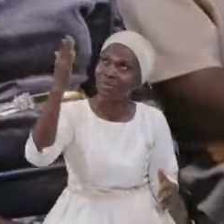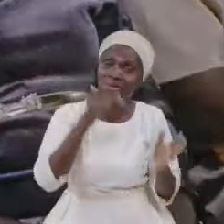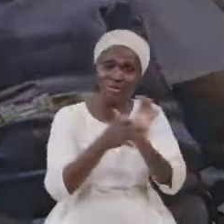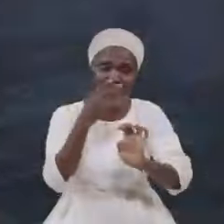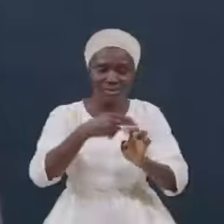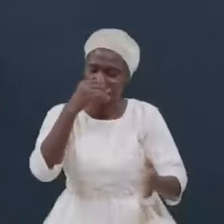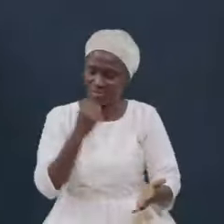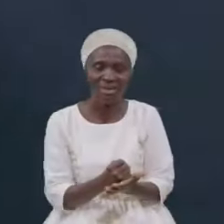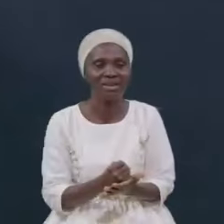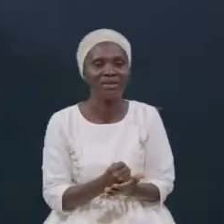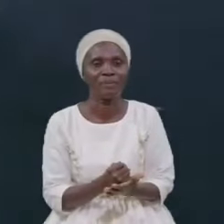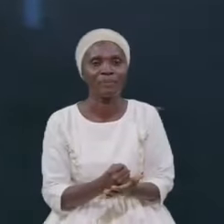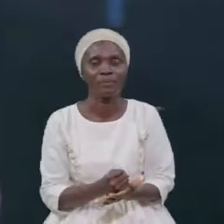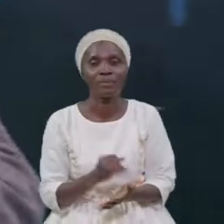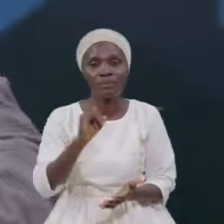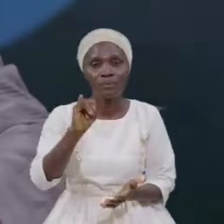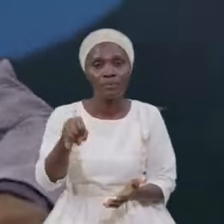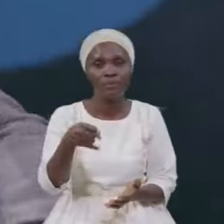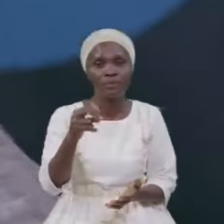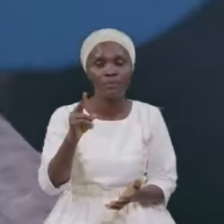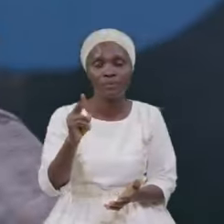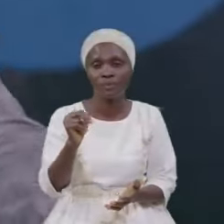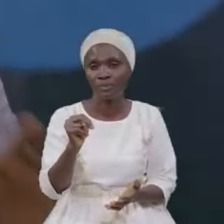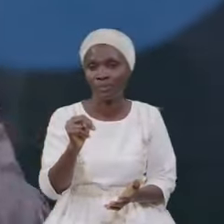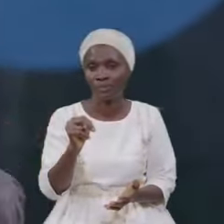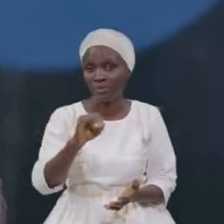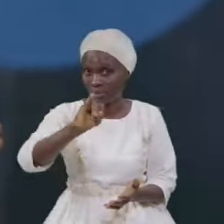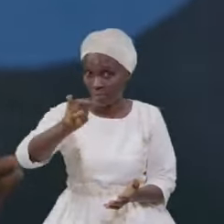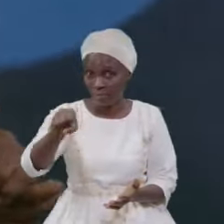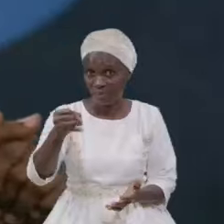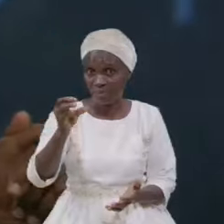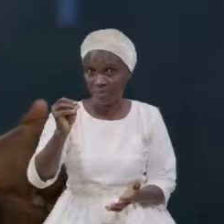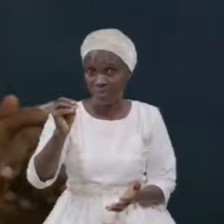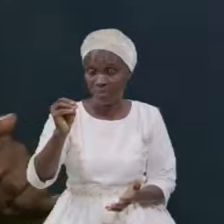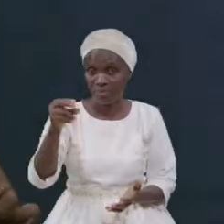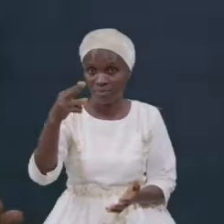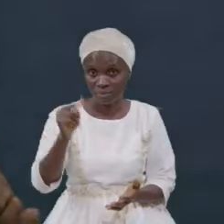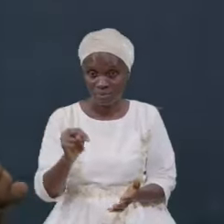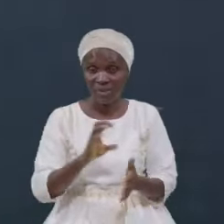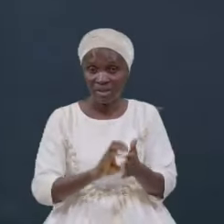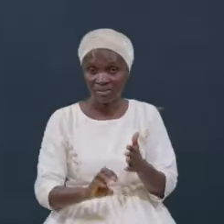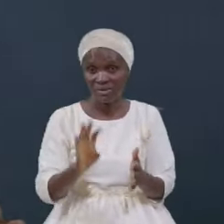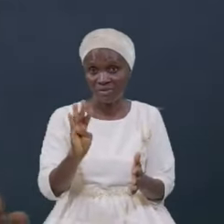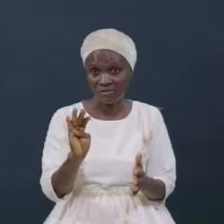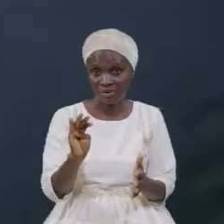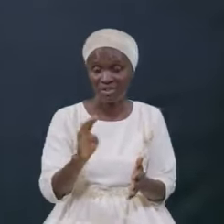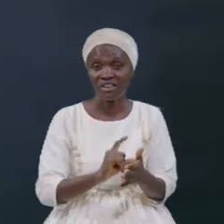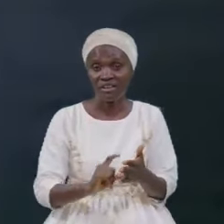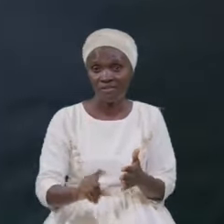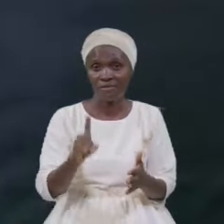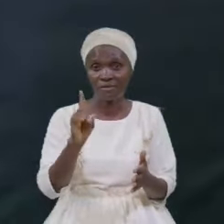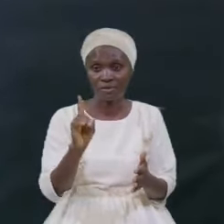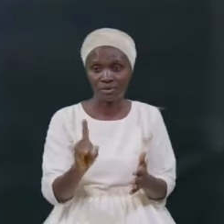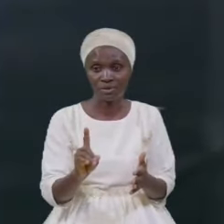chapter 14, verse 1. John chapter 14, verse 1. It